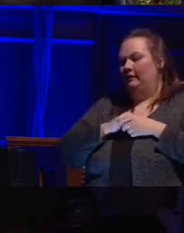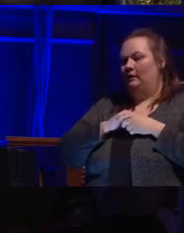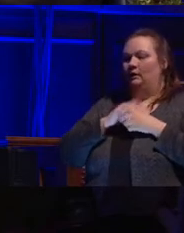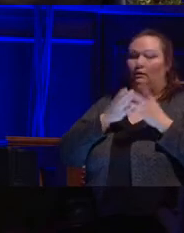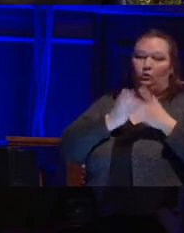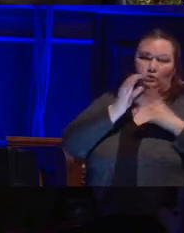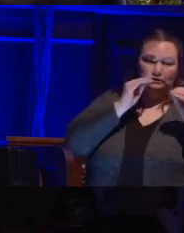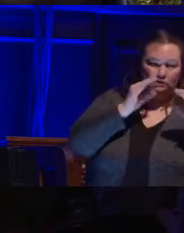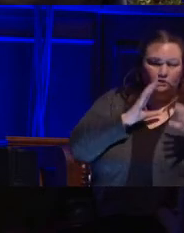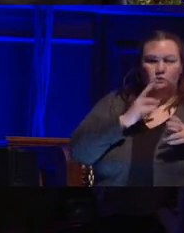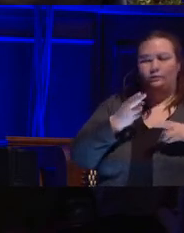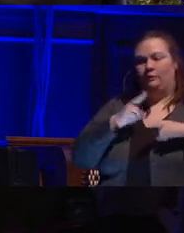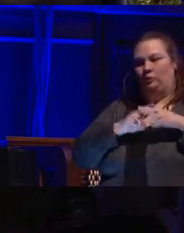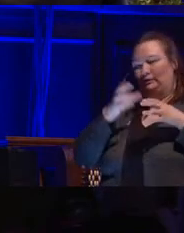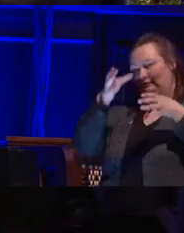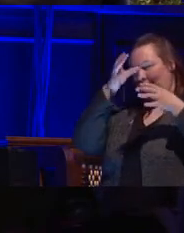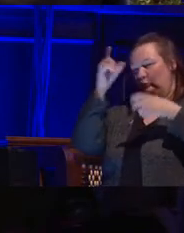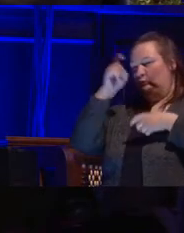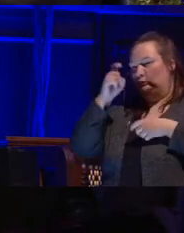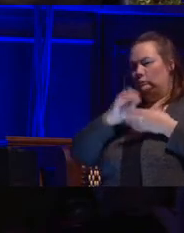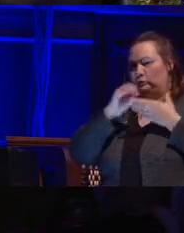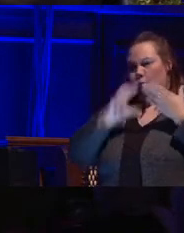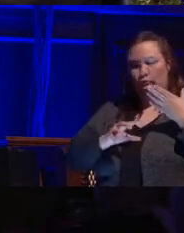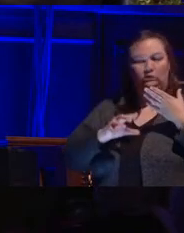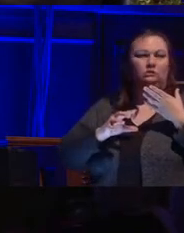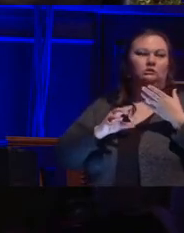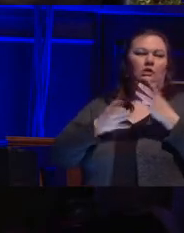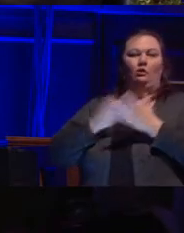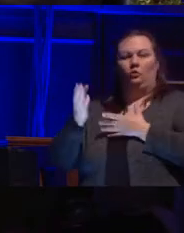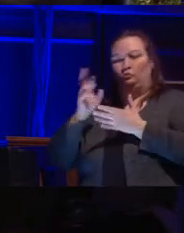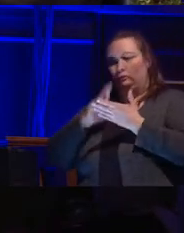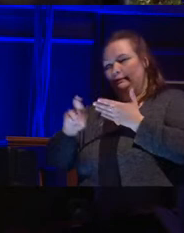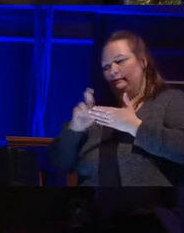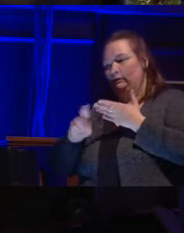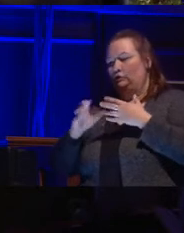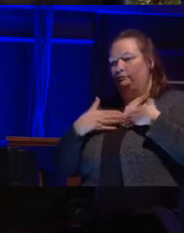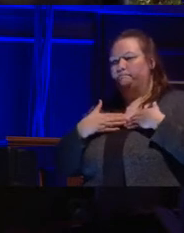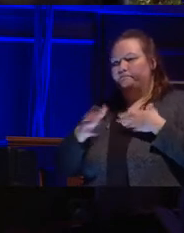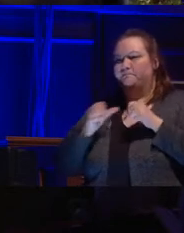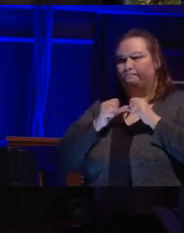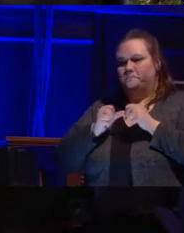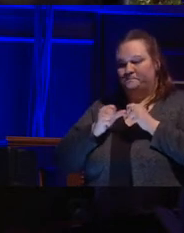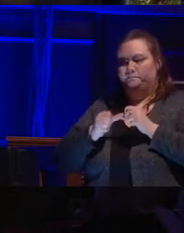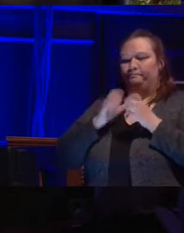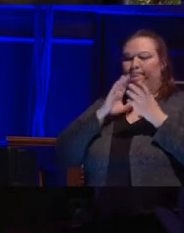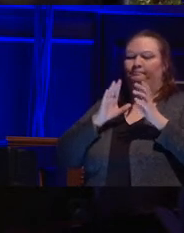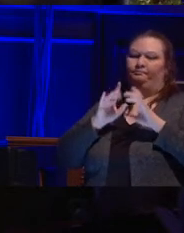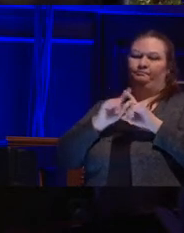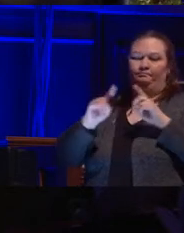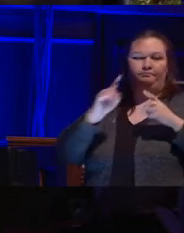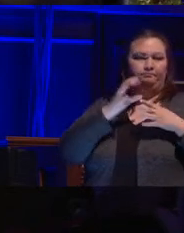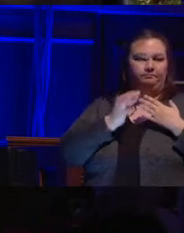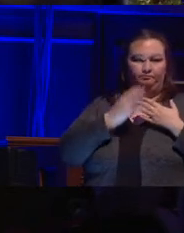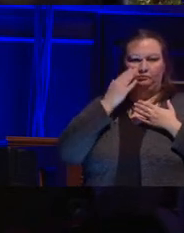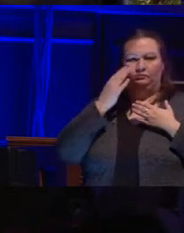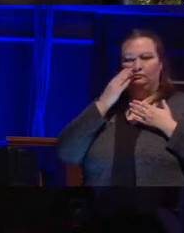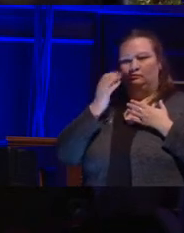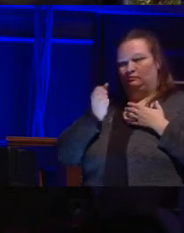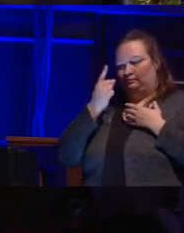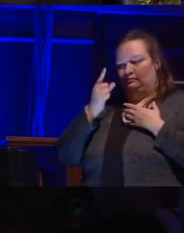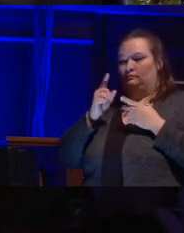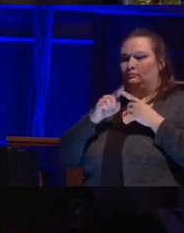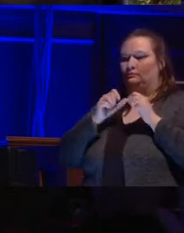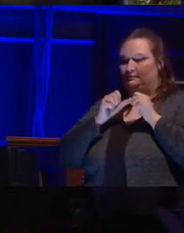teaching to increase the knowledge and wisdom of our students, through research to push forward the frontiers of what is known and understood